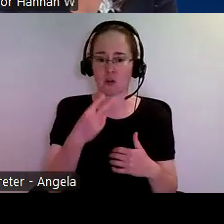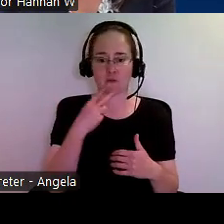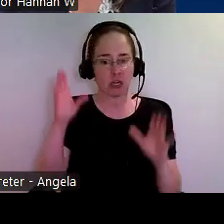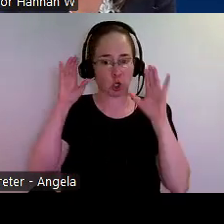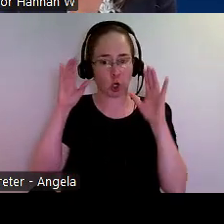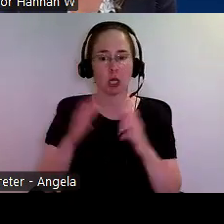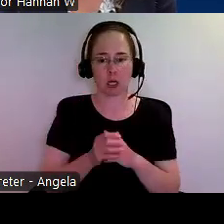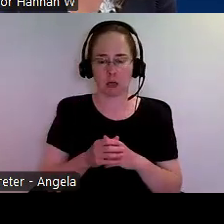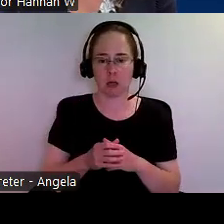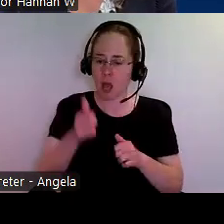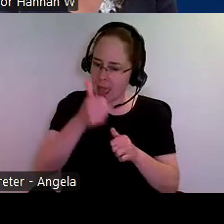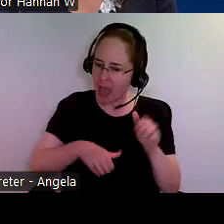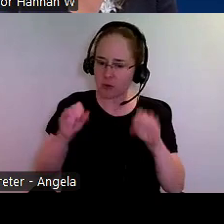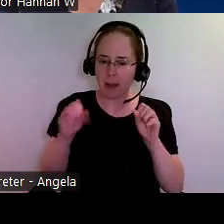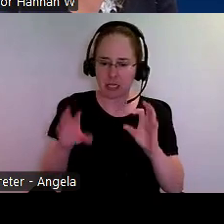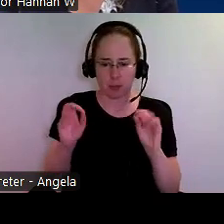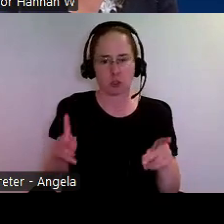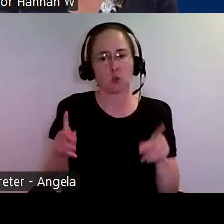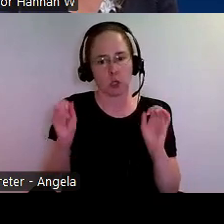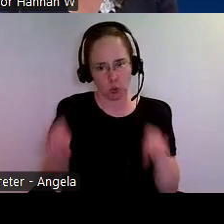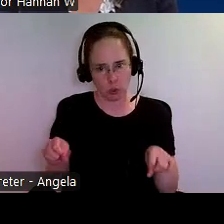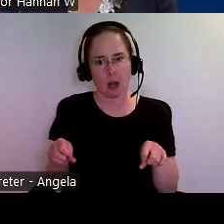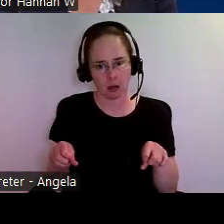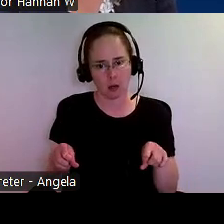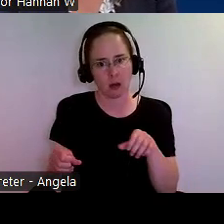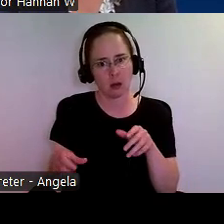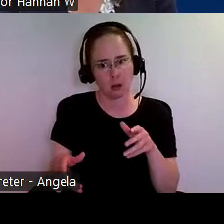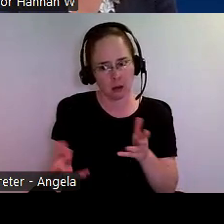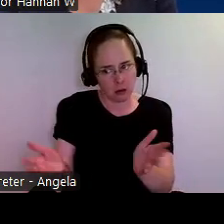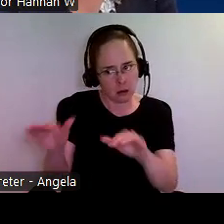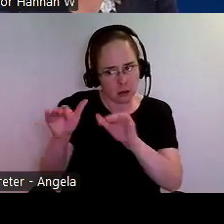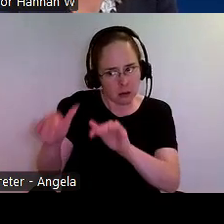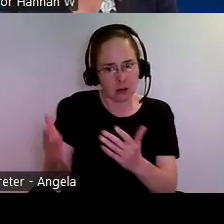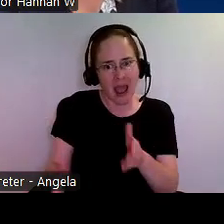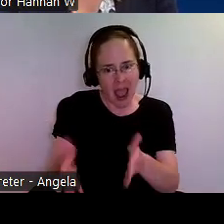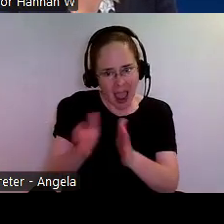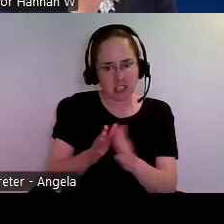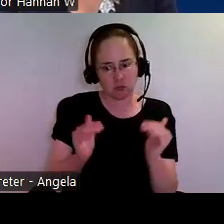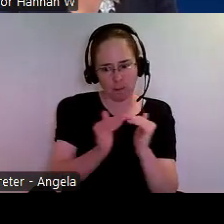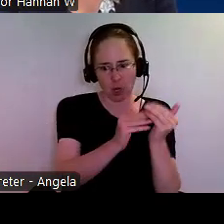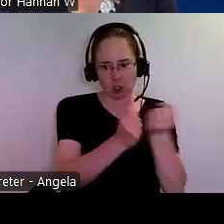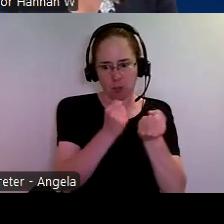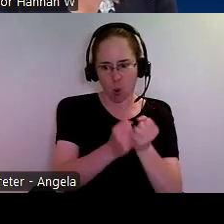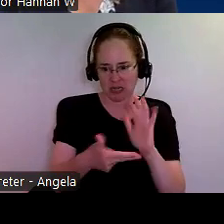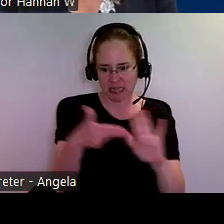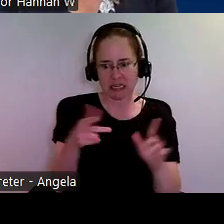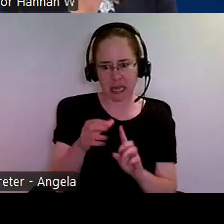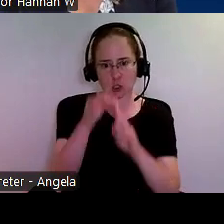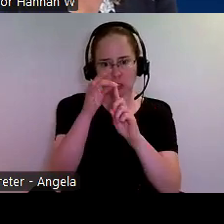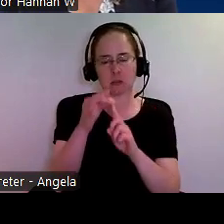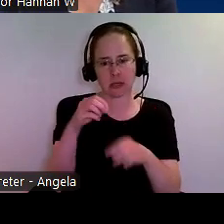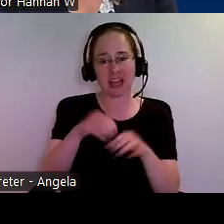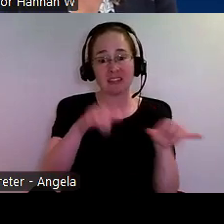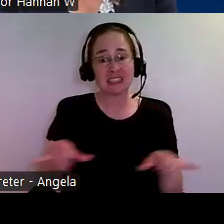every possible opportunity that you can weigh in on that and ask for a peer support designation within the standard